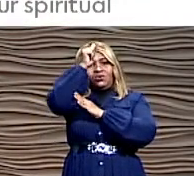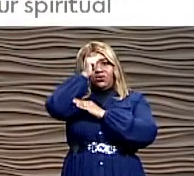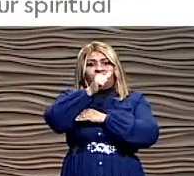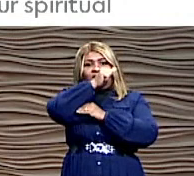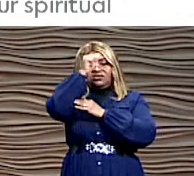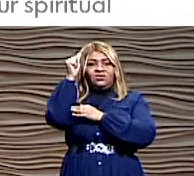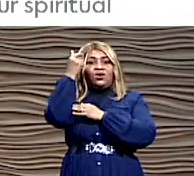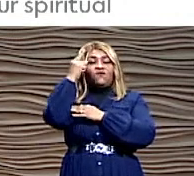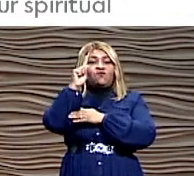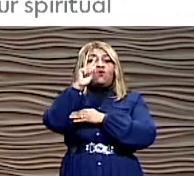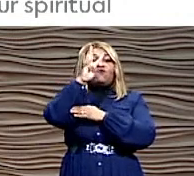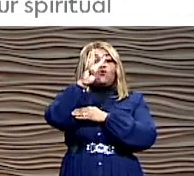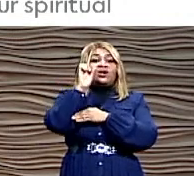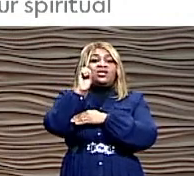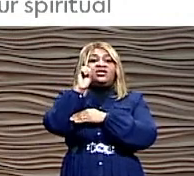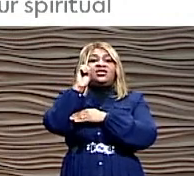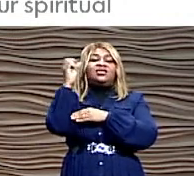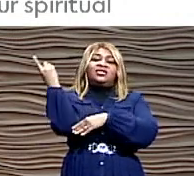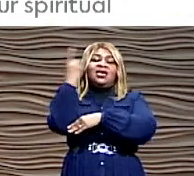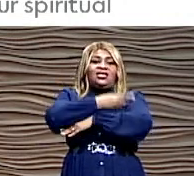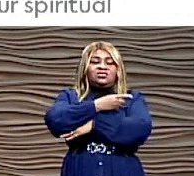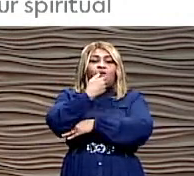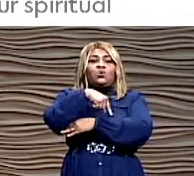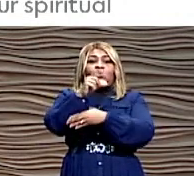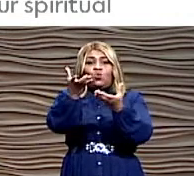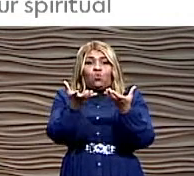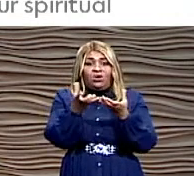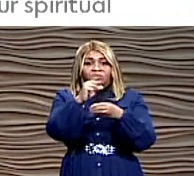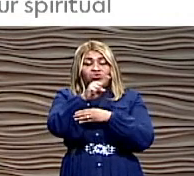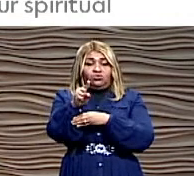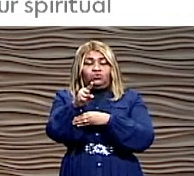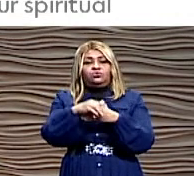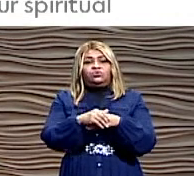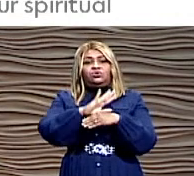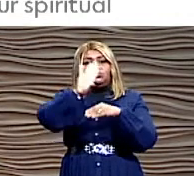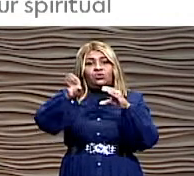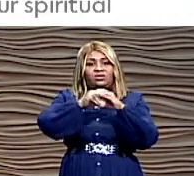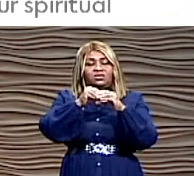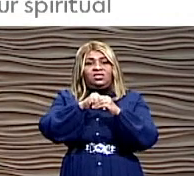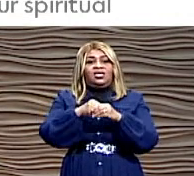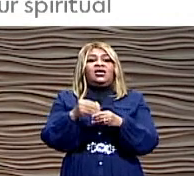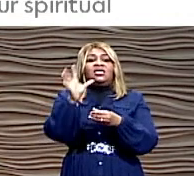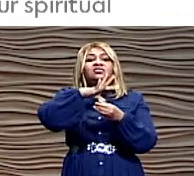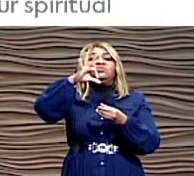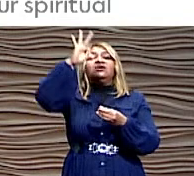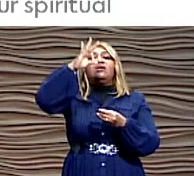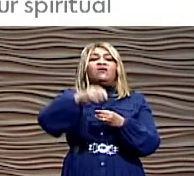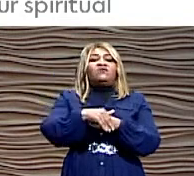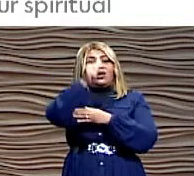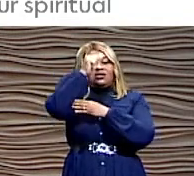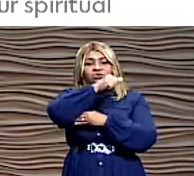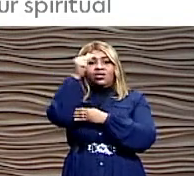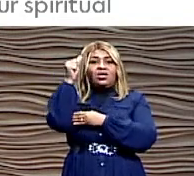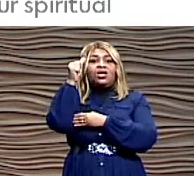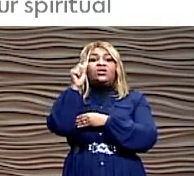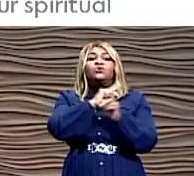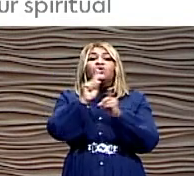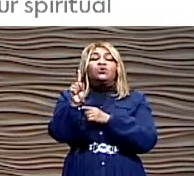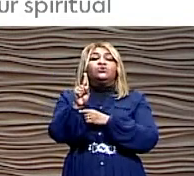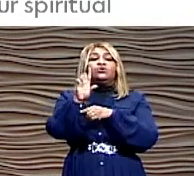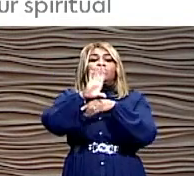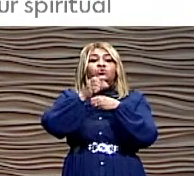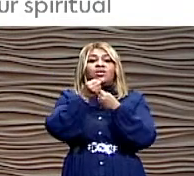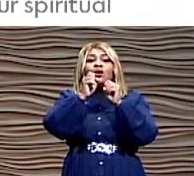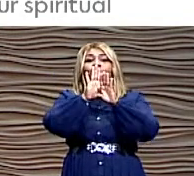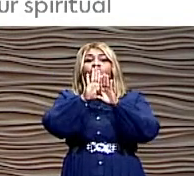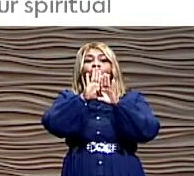for 40 days. And we want you to join us in this period of consecration. You can go to the Church Without Walls website